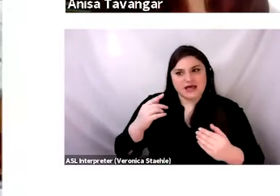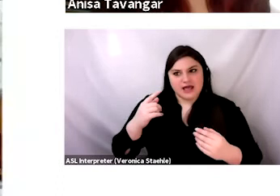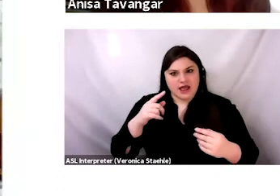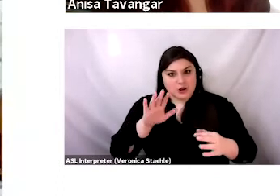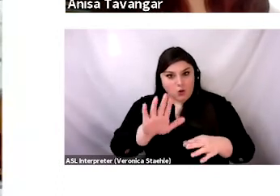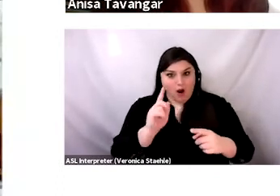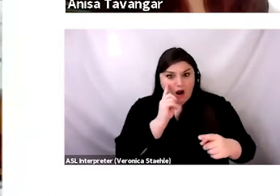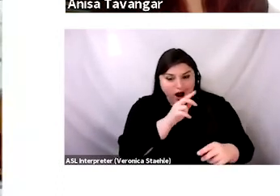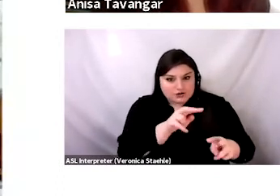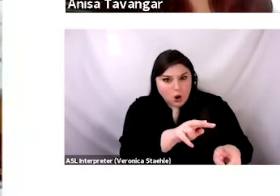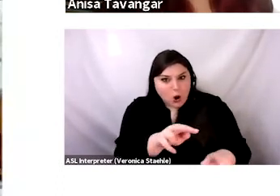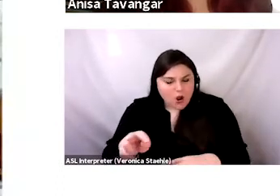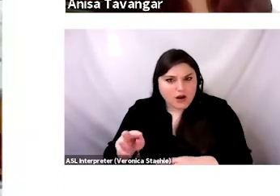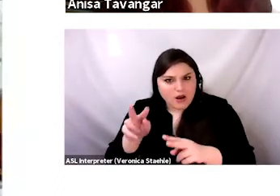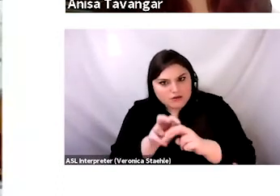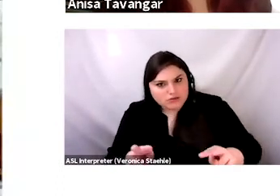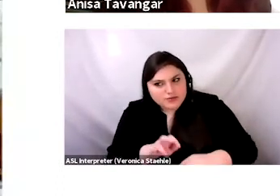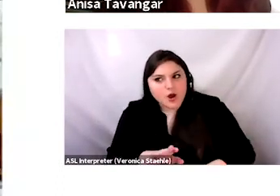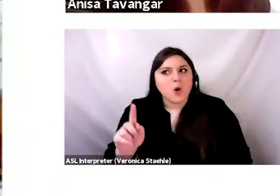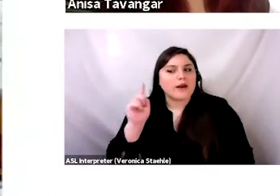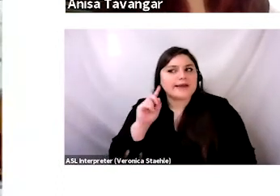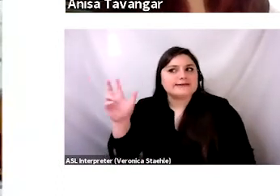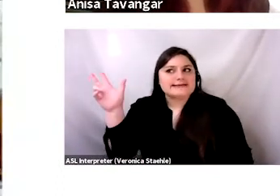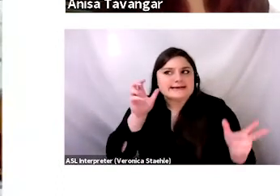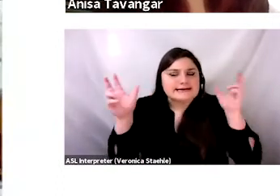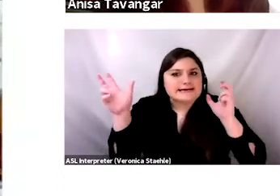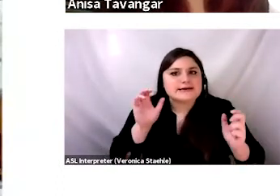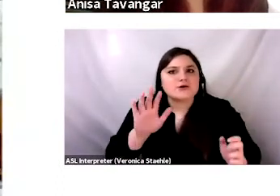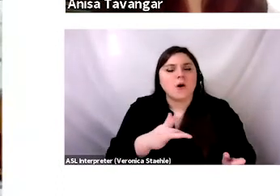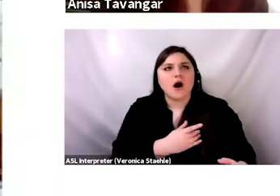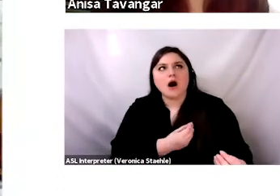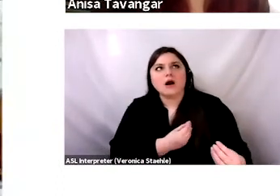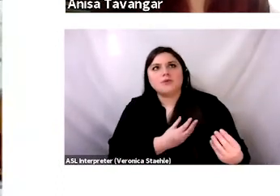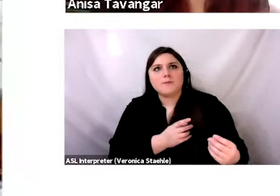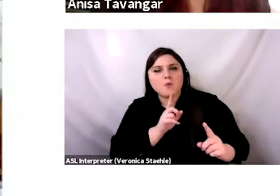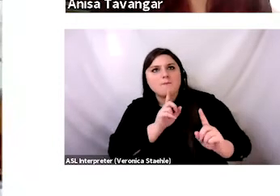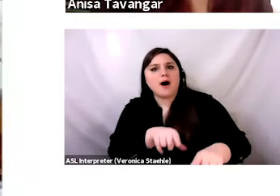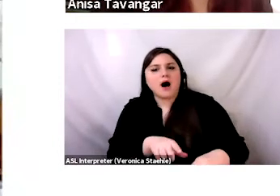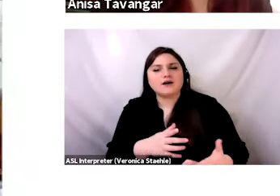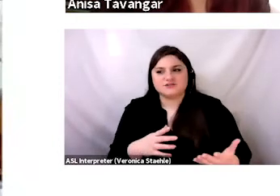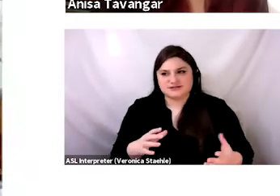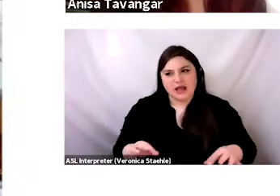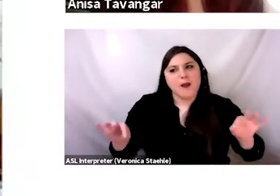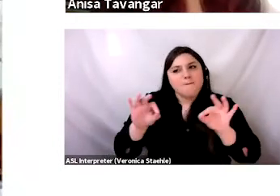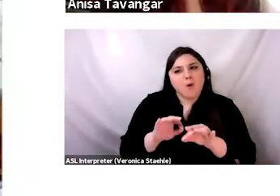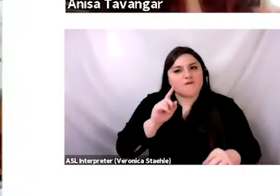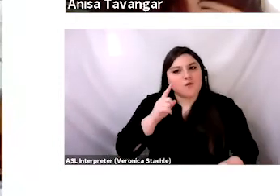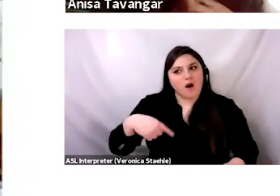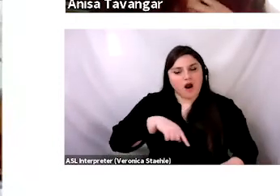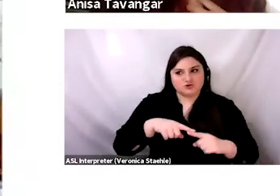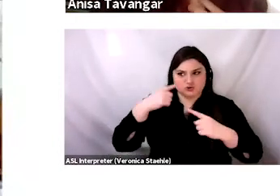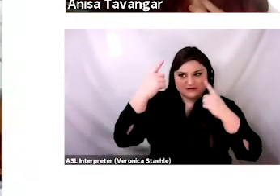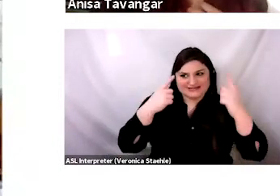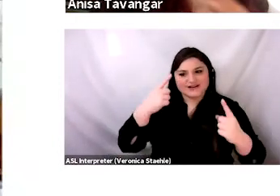how these things serve your spiritual well-being, thinking about sort of who does it serve, or what does it serve, that